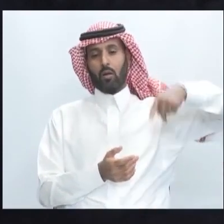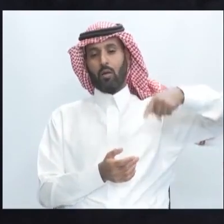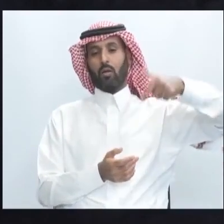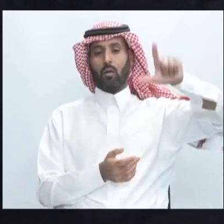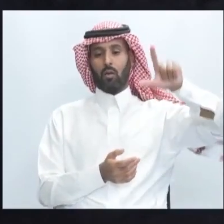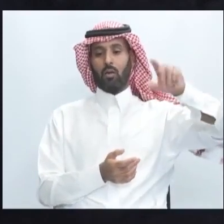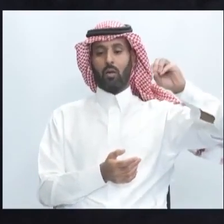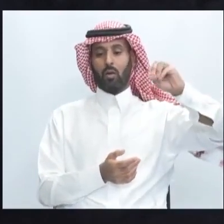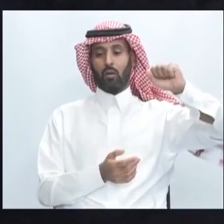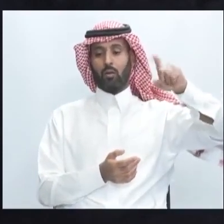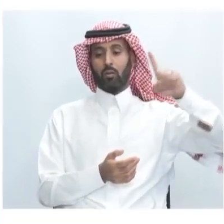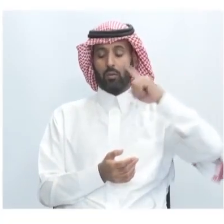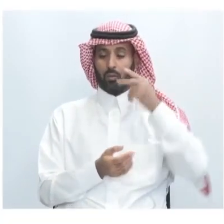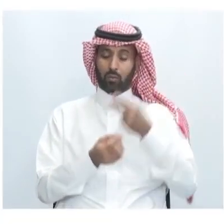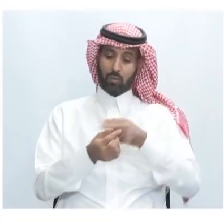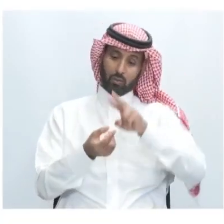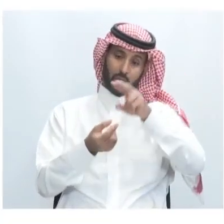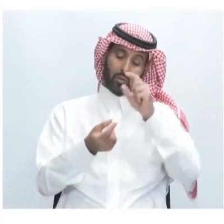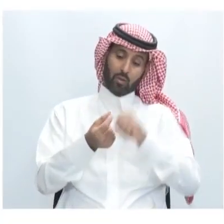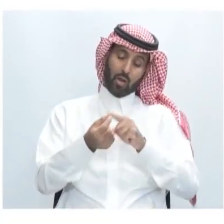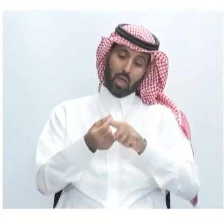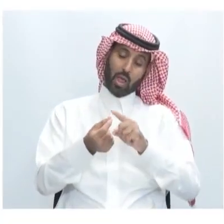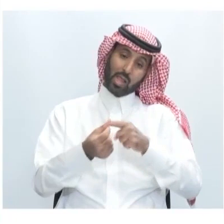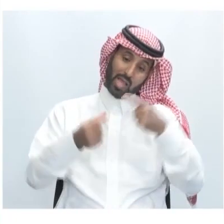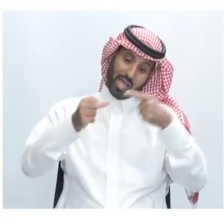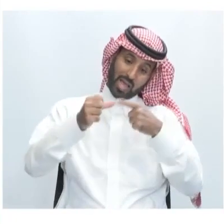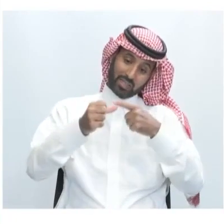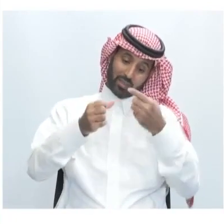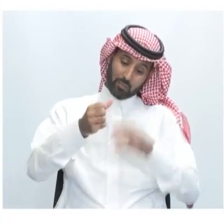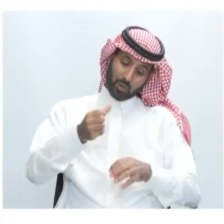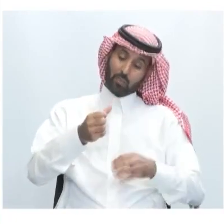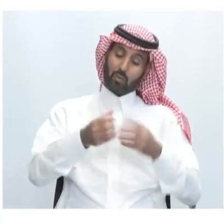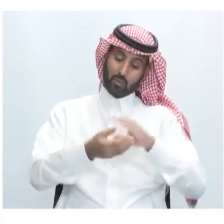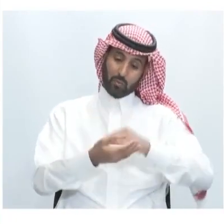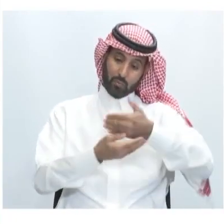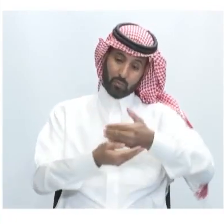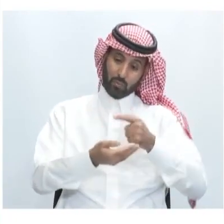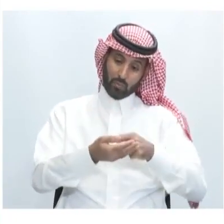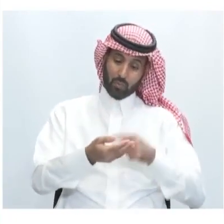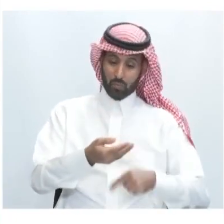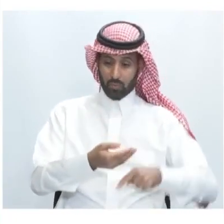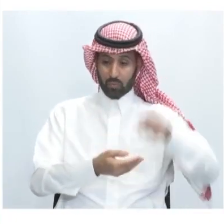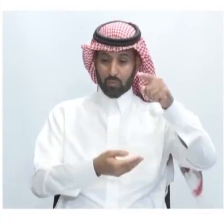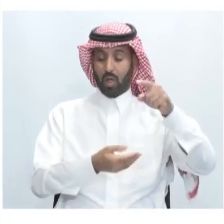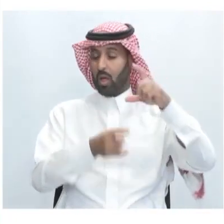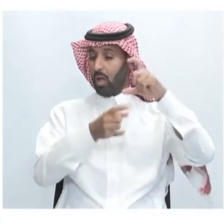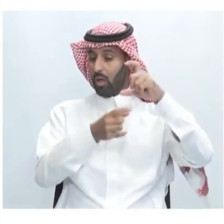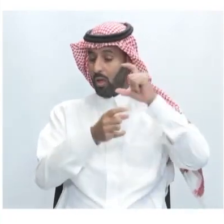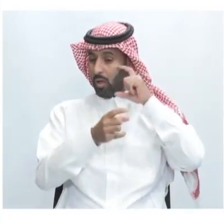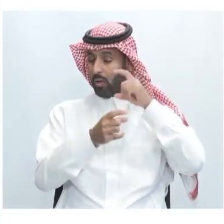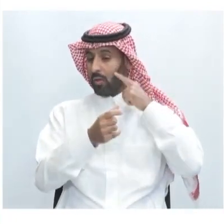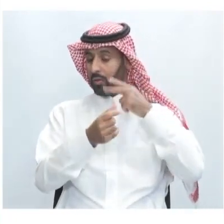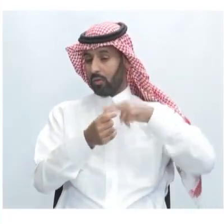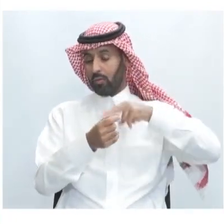it's download. So again, they're uploading pictures from the camera to the computer. How many